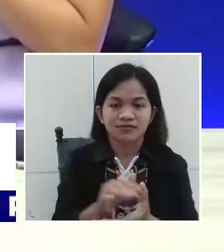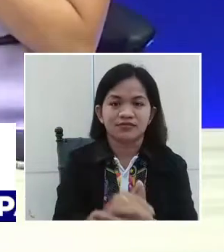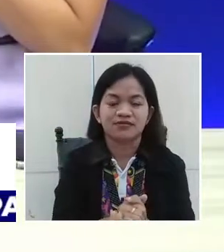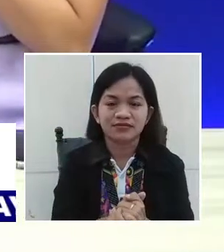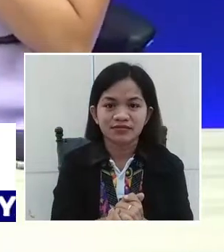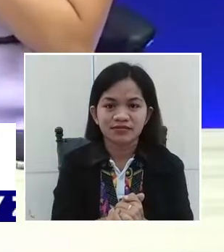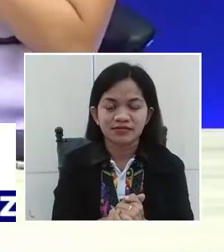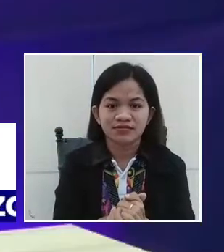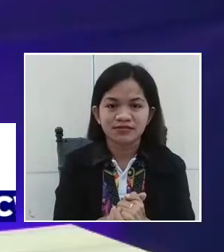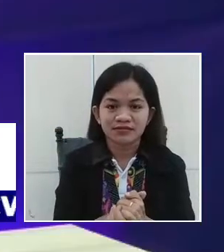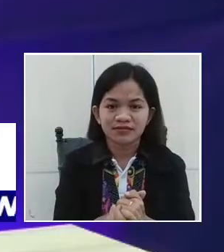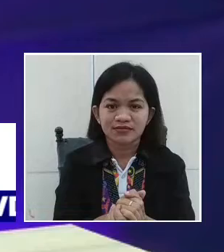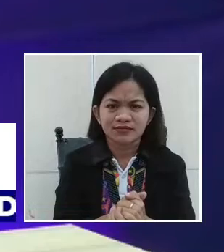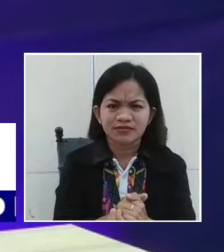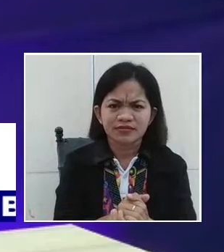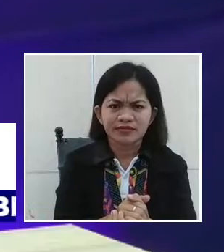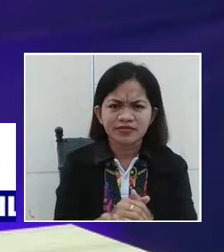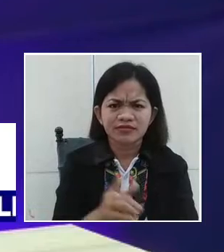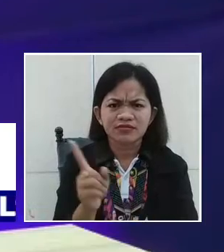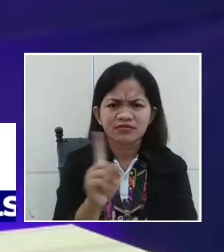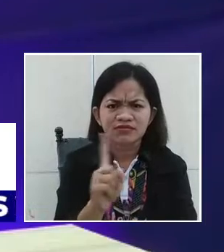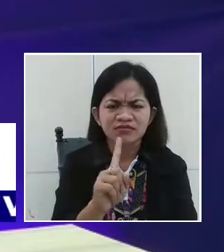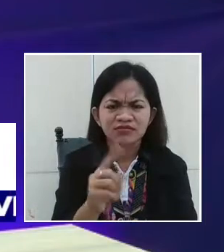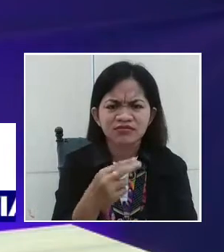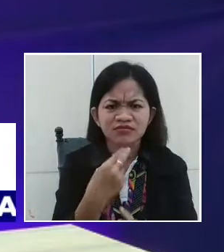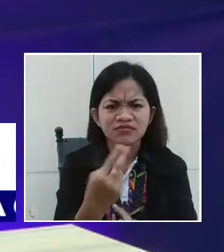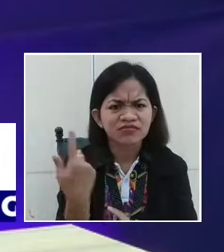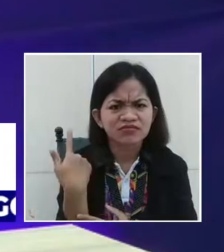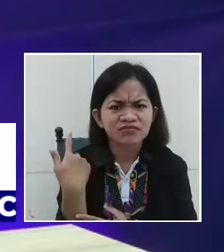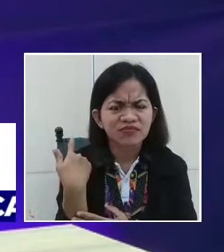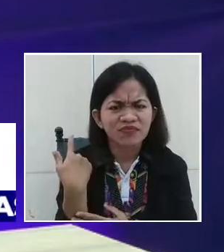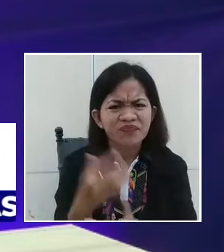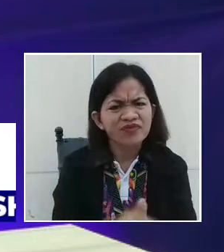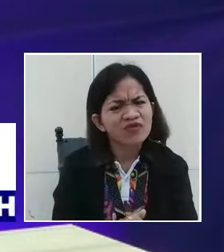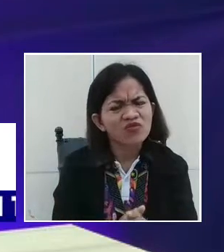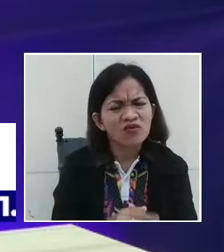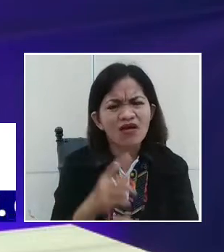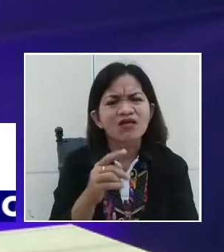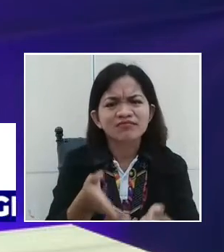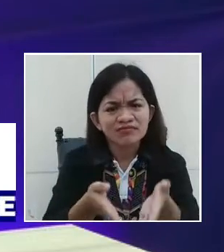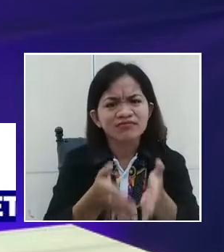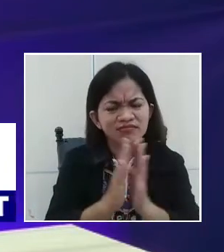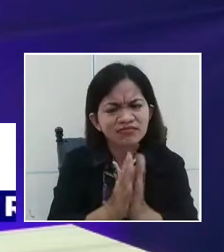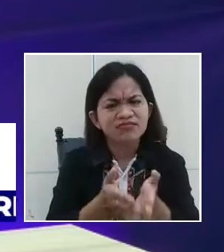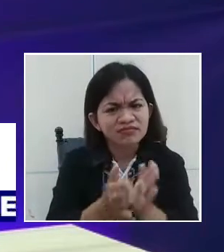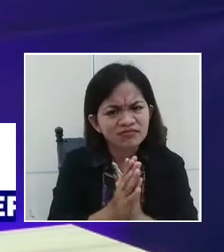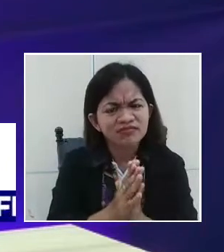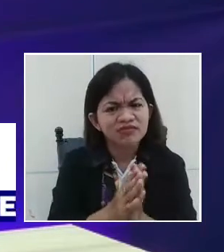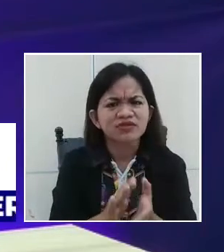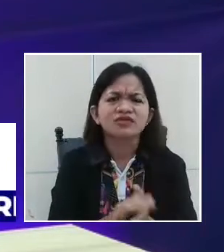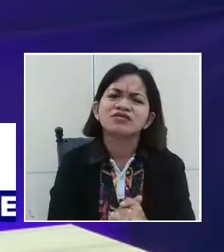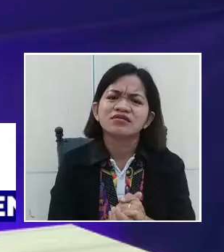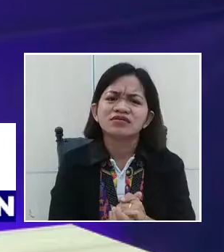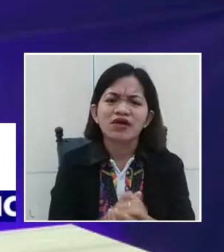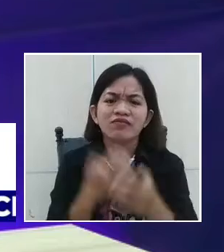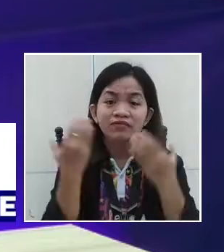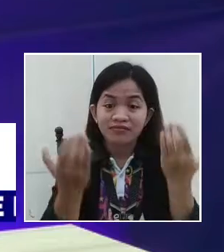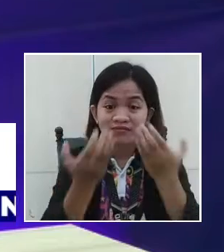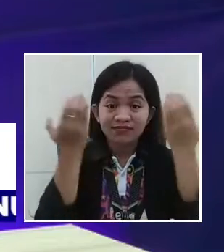Week. What is the relevance, Puwa, parati nating tinatanong, what is the relevance of celebrating